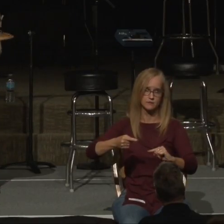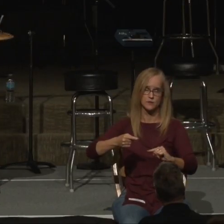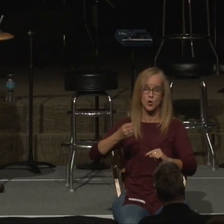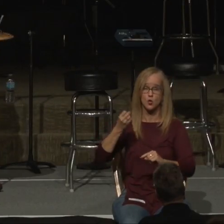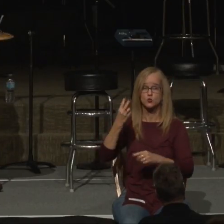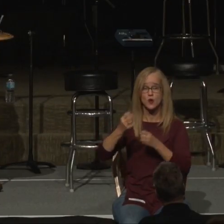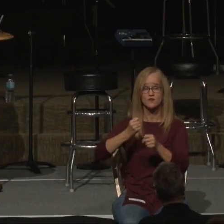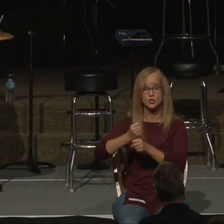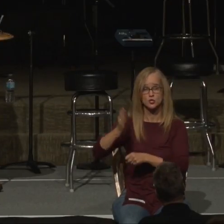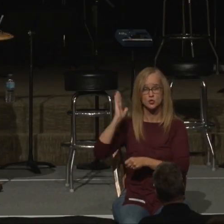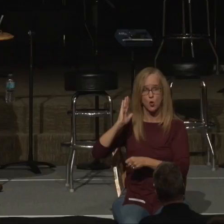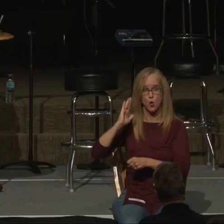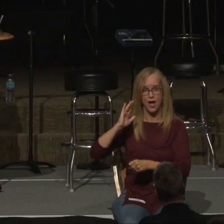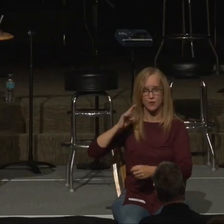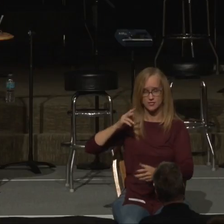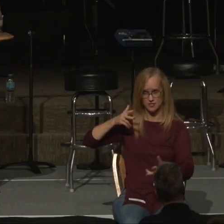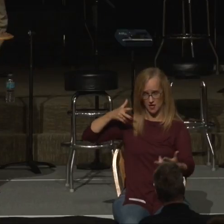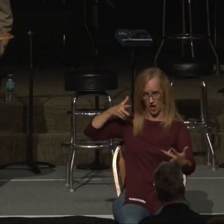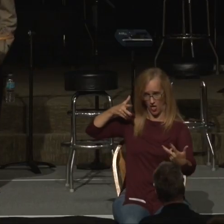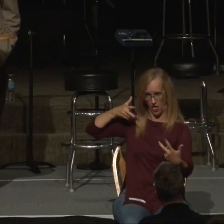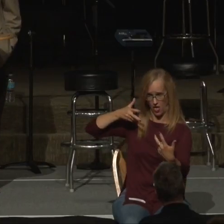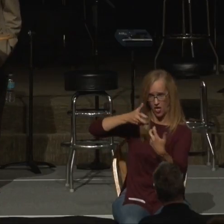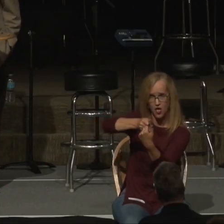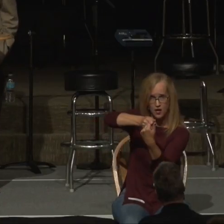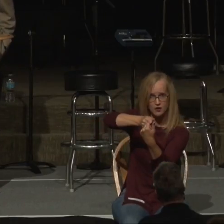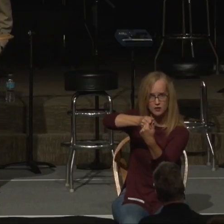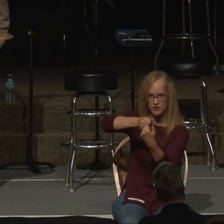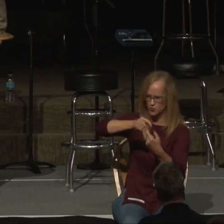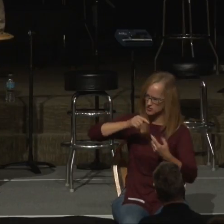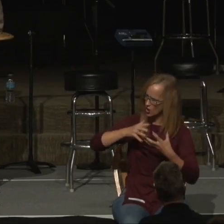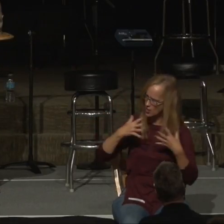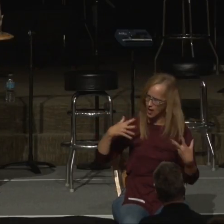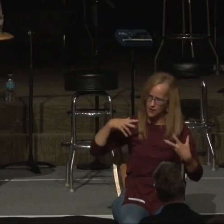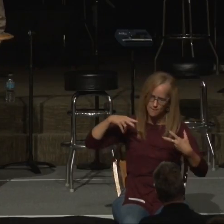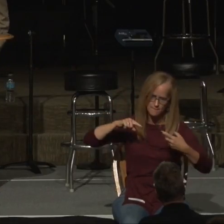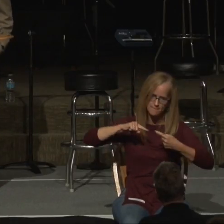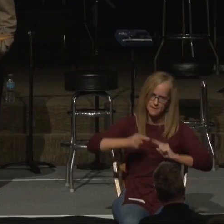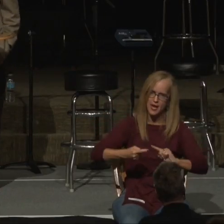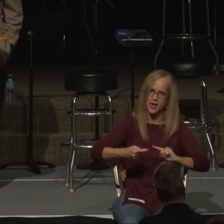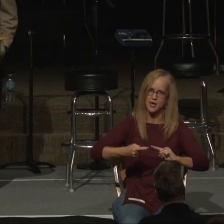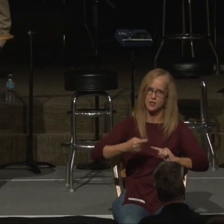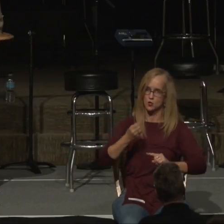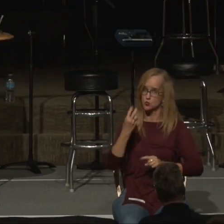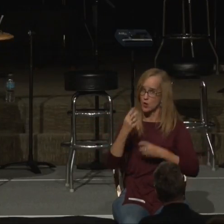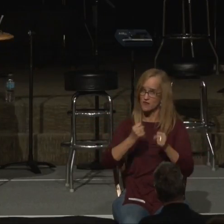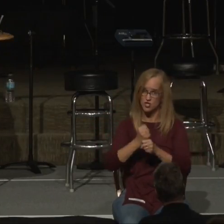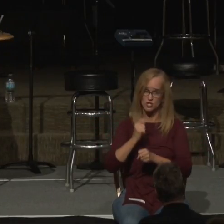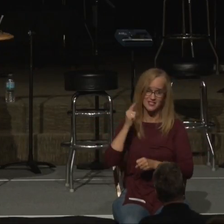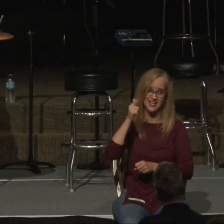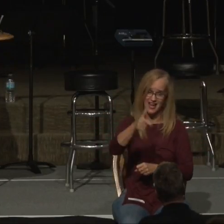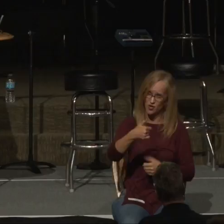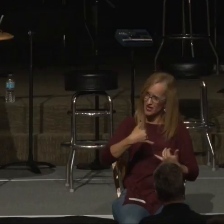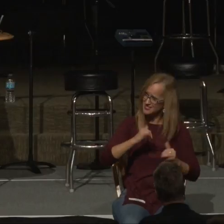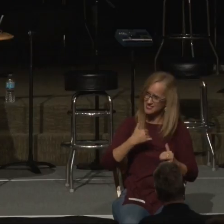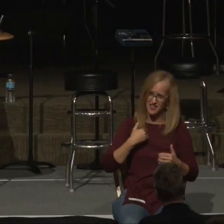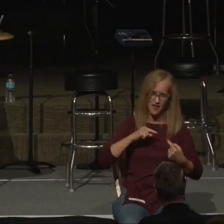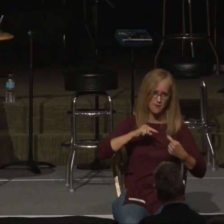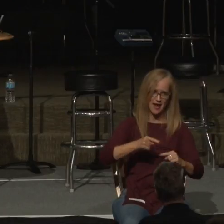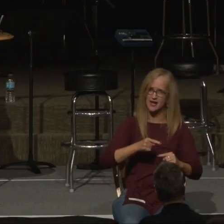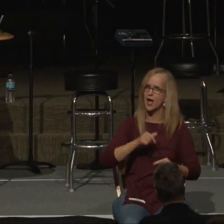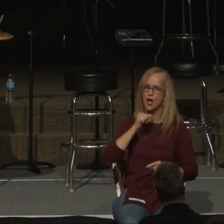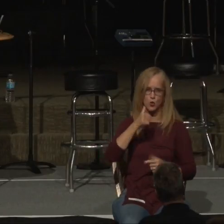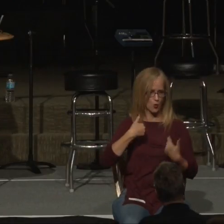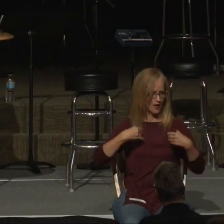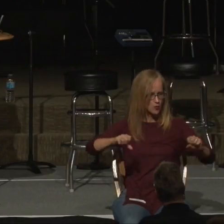12 years ago, I was in a head-on collision. There was a lot of pain in that, and 12 years later, I still have the pain. That's why I don't have a